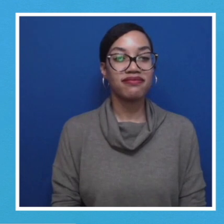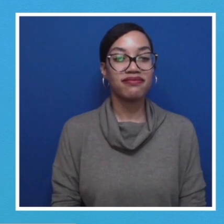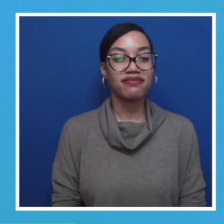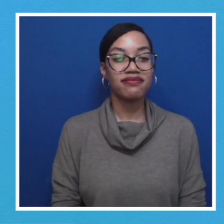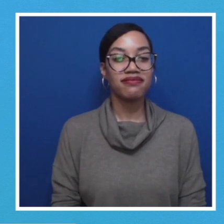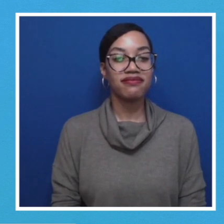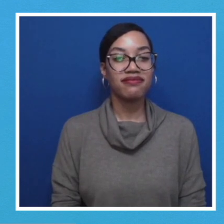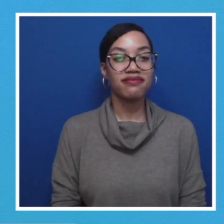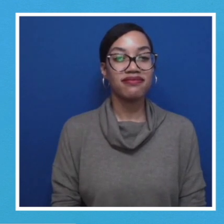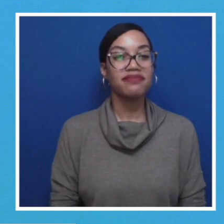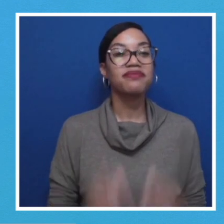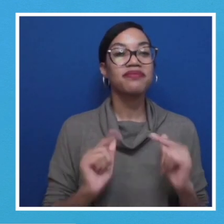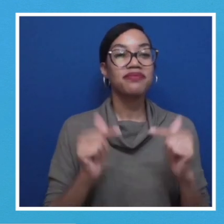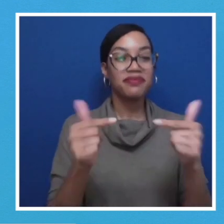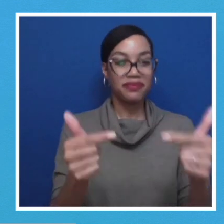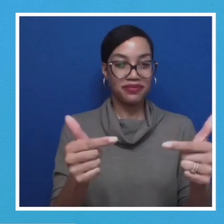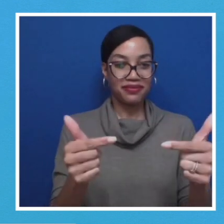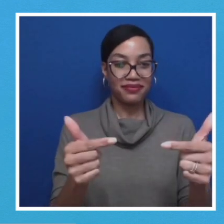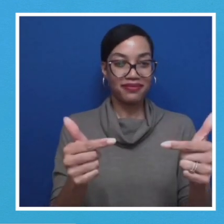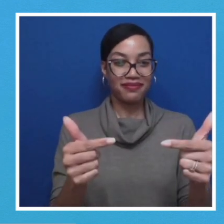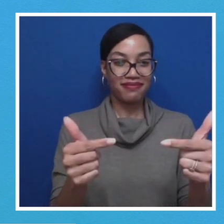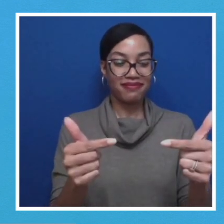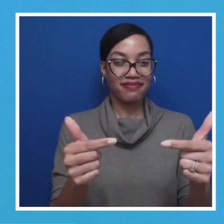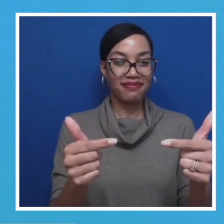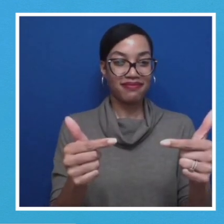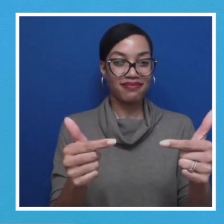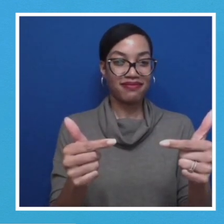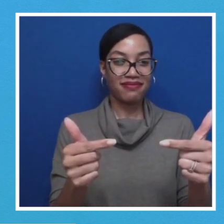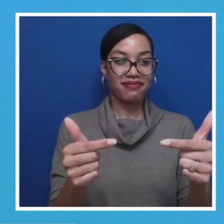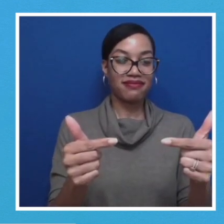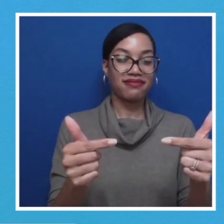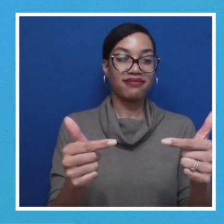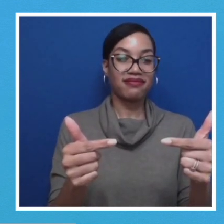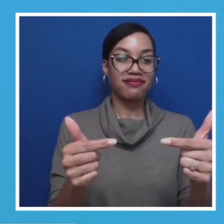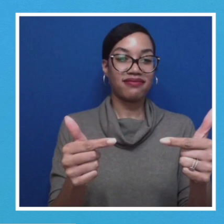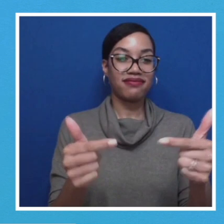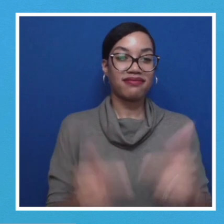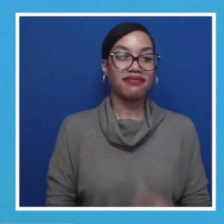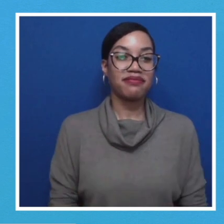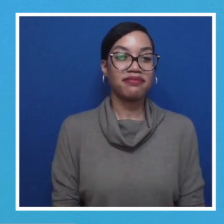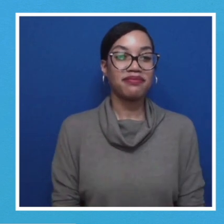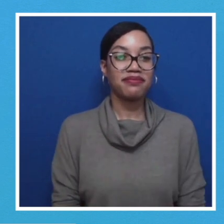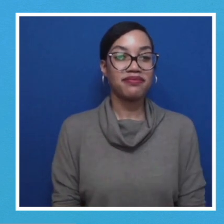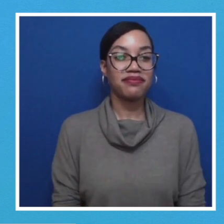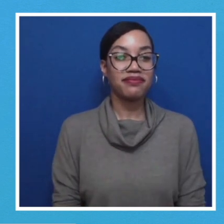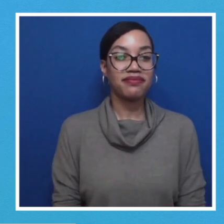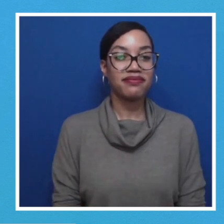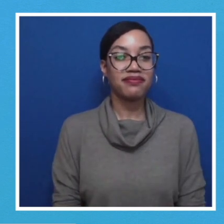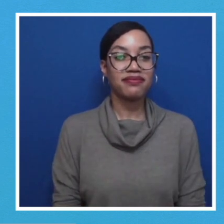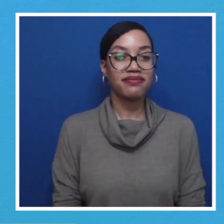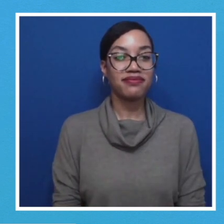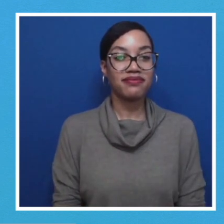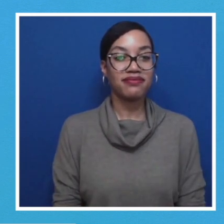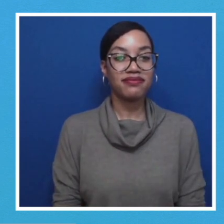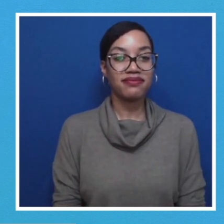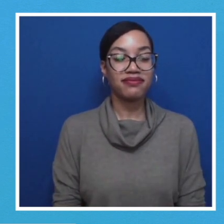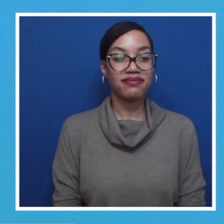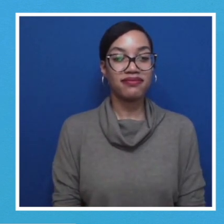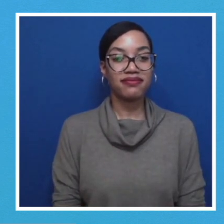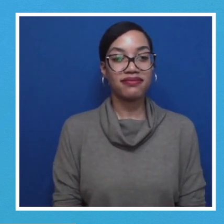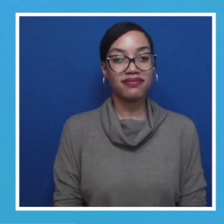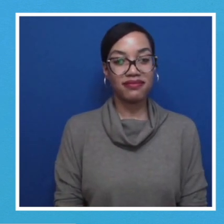for saying greetings, everyone today that's joining us and listening to our voices going out into the world. I'm so grateful to be here with you